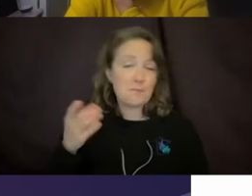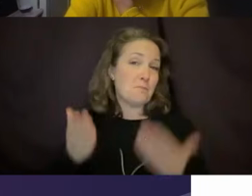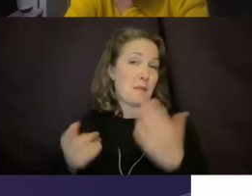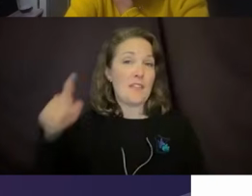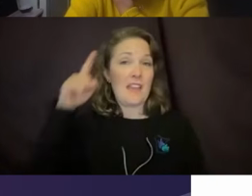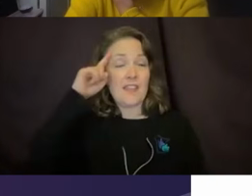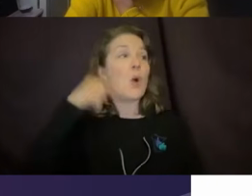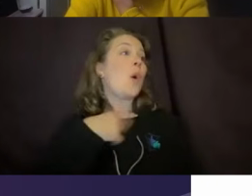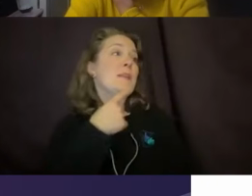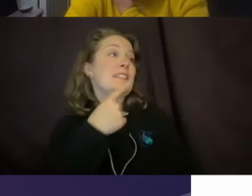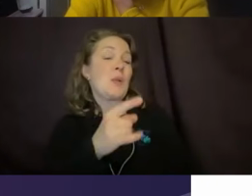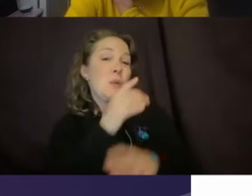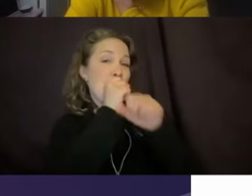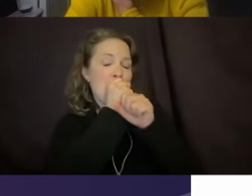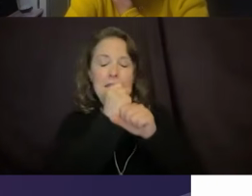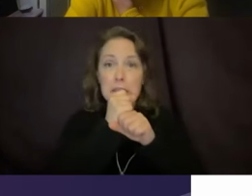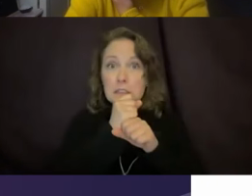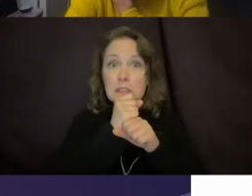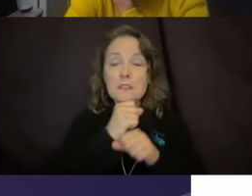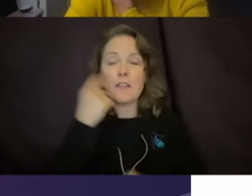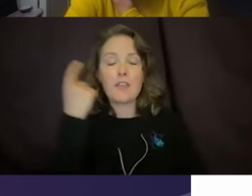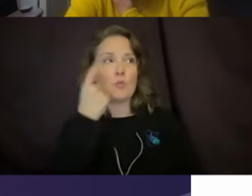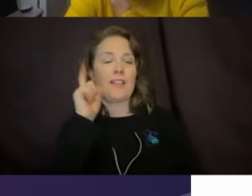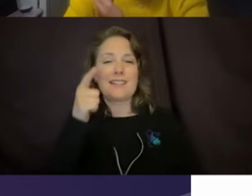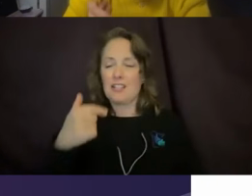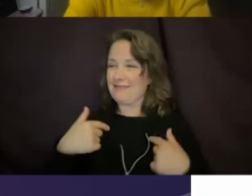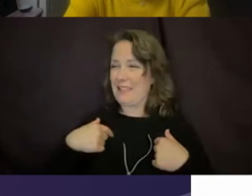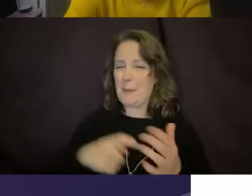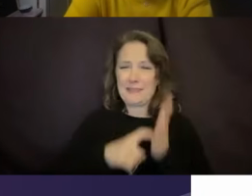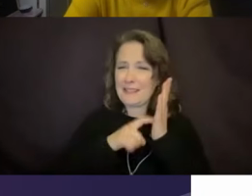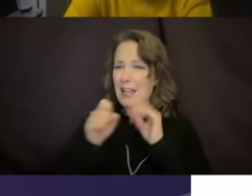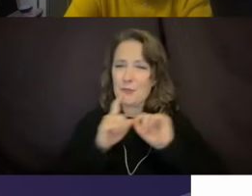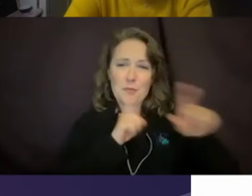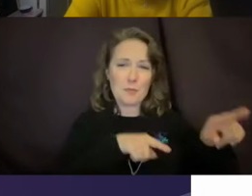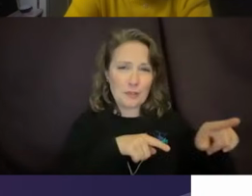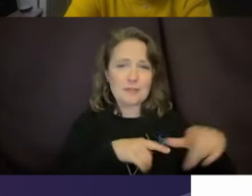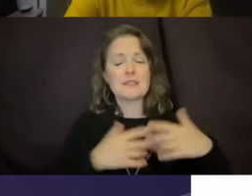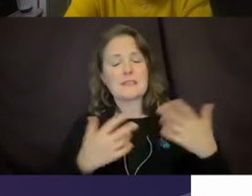something in confidence, and then they realize that a lot of other people are aware of what